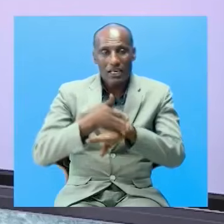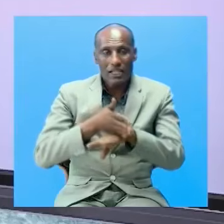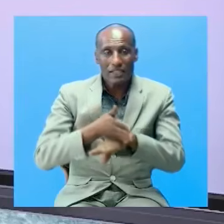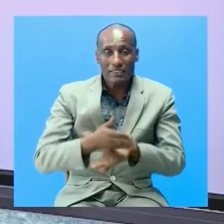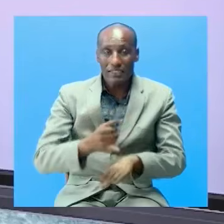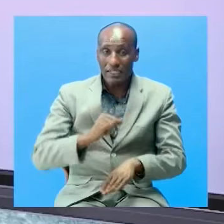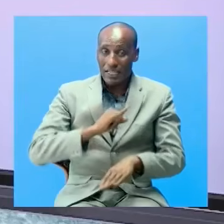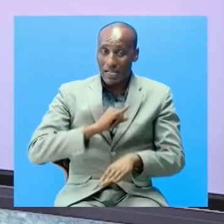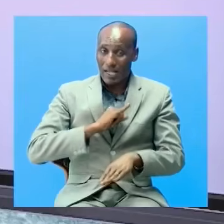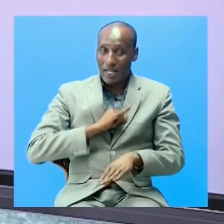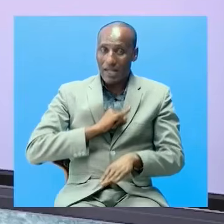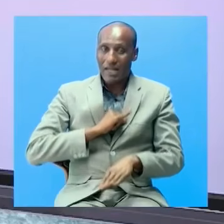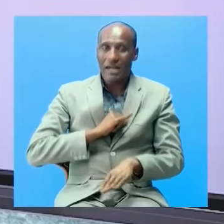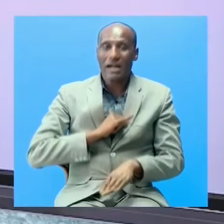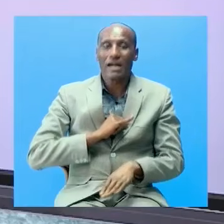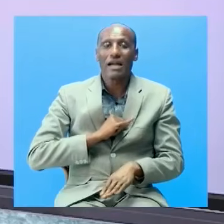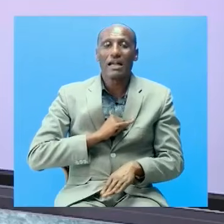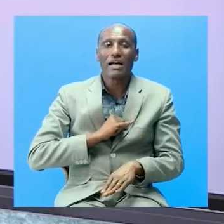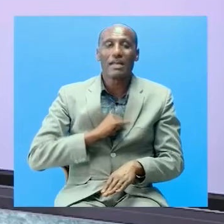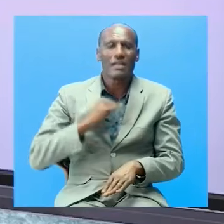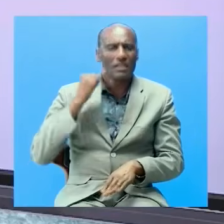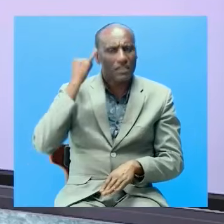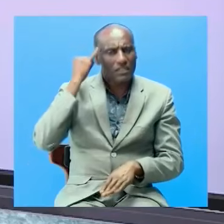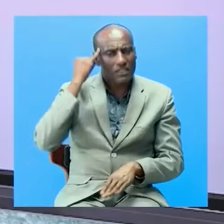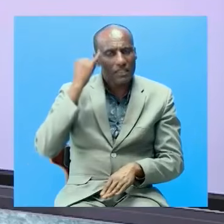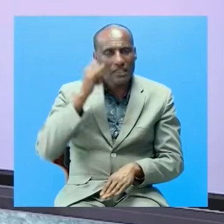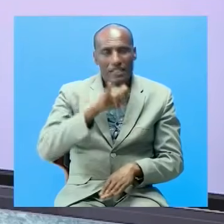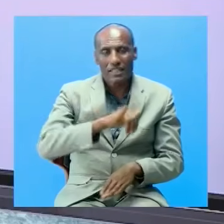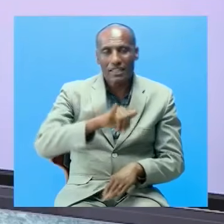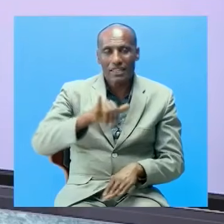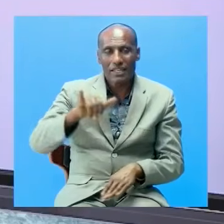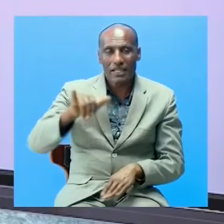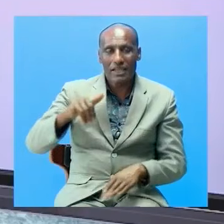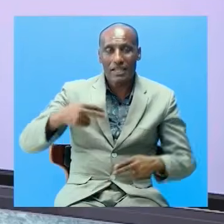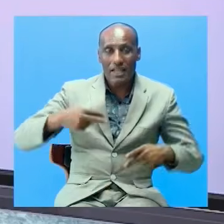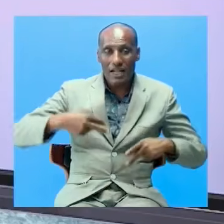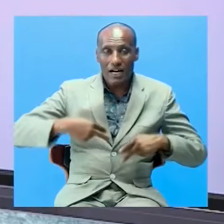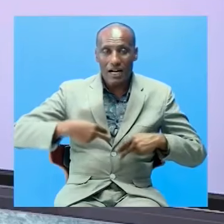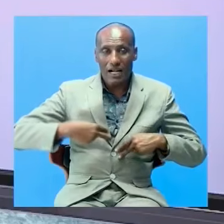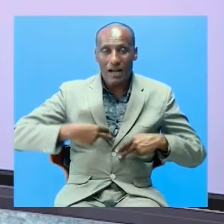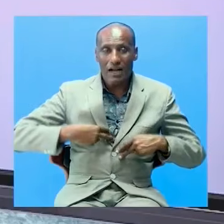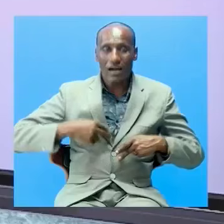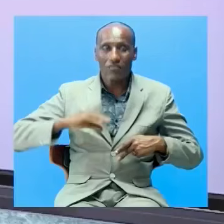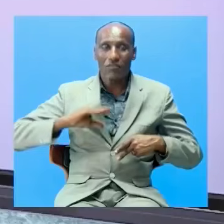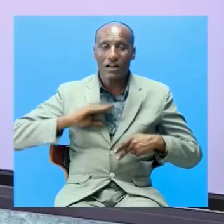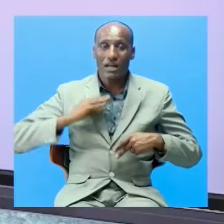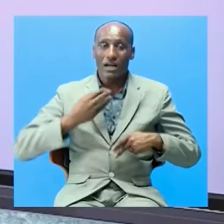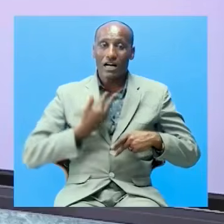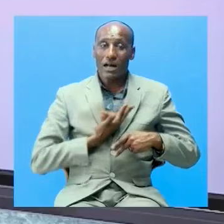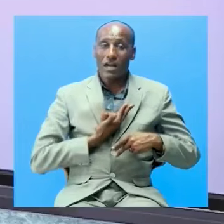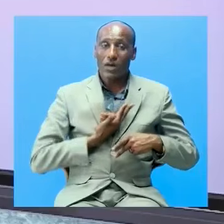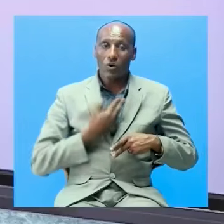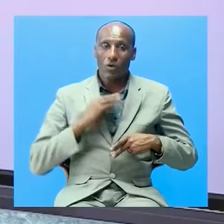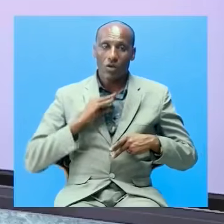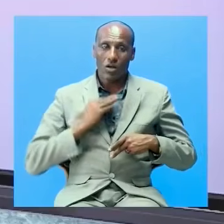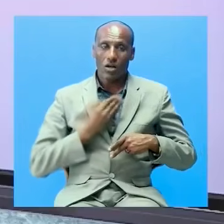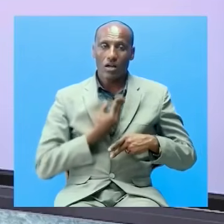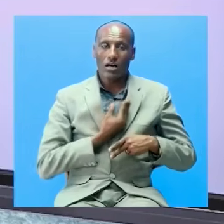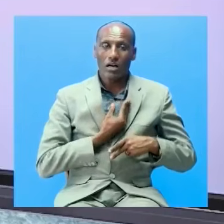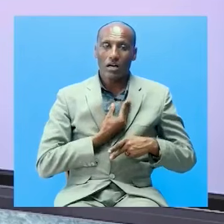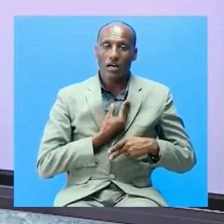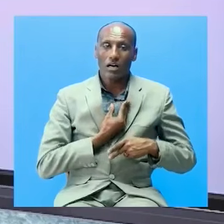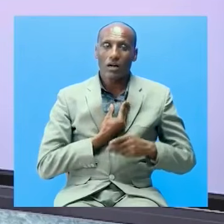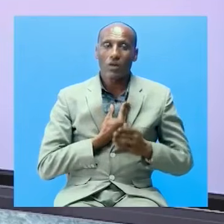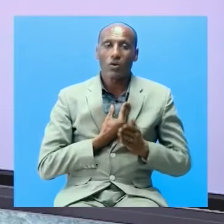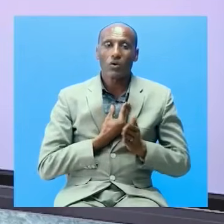have our number. I think they have our number. Yes? The person is not even sure, not about that